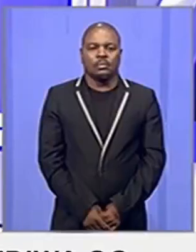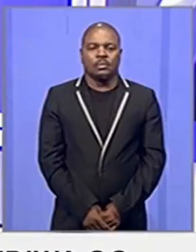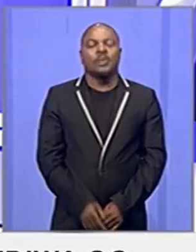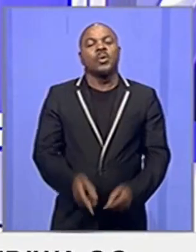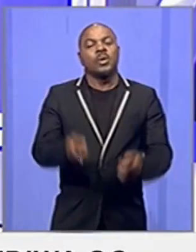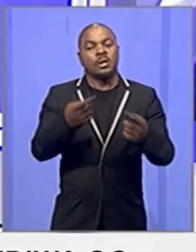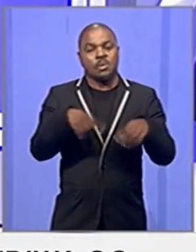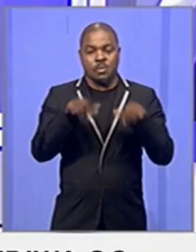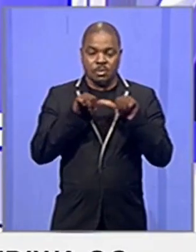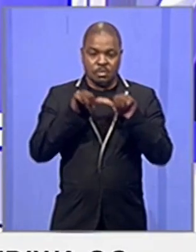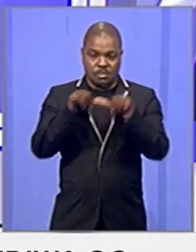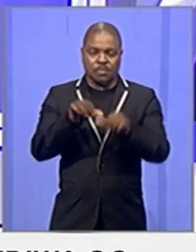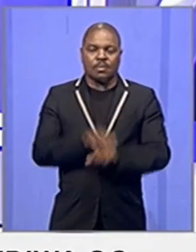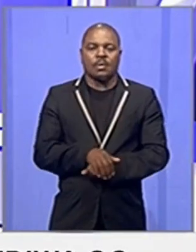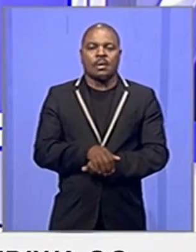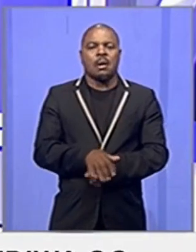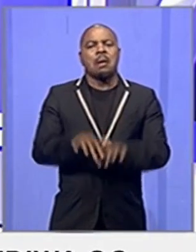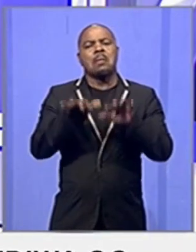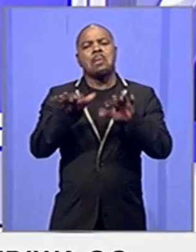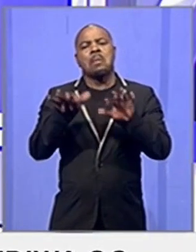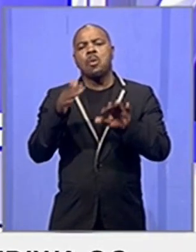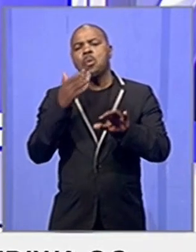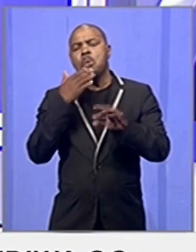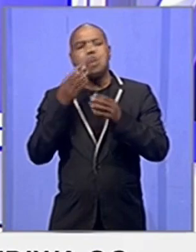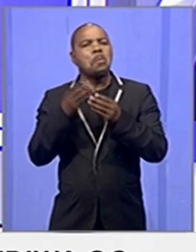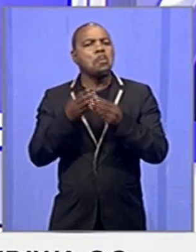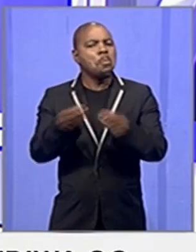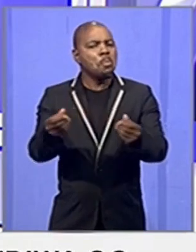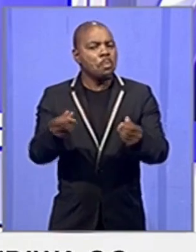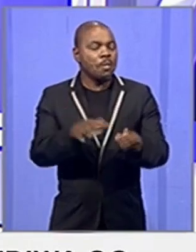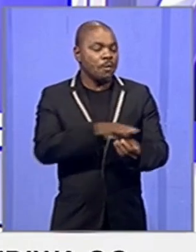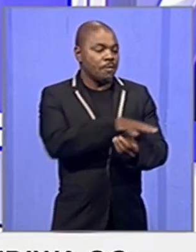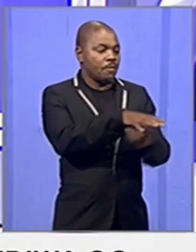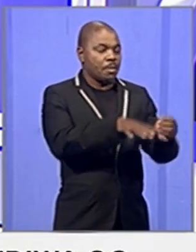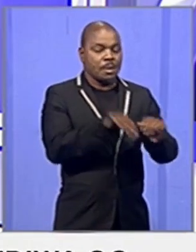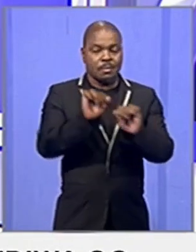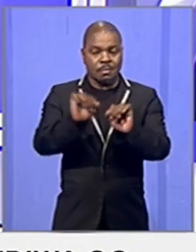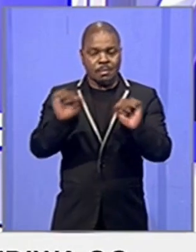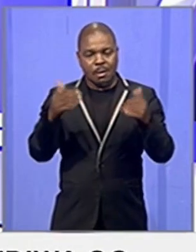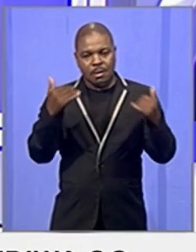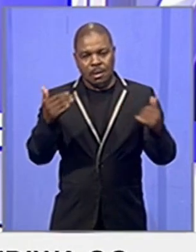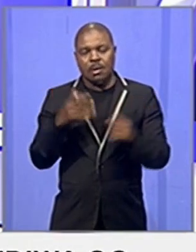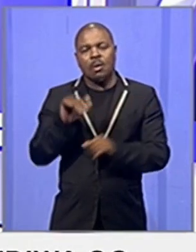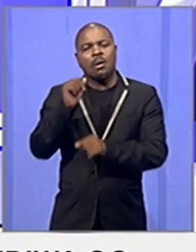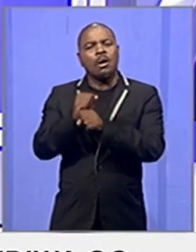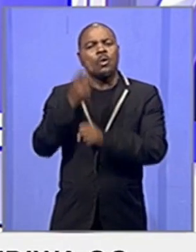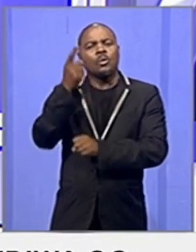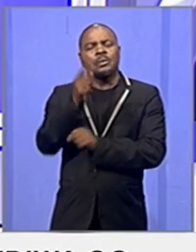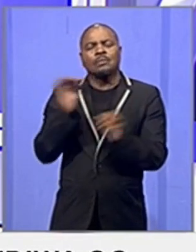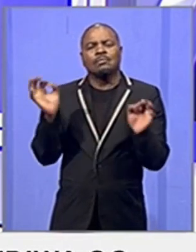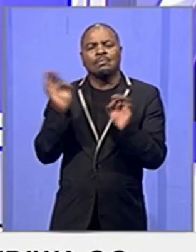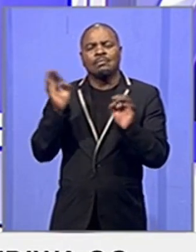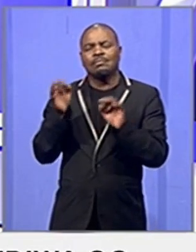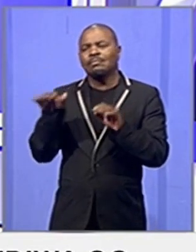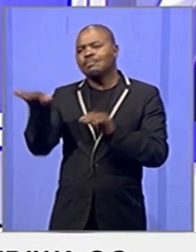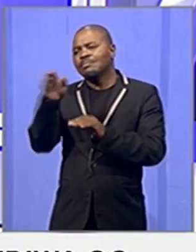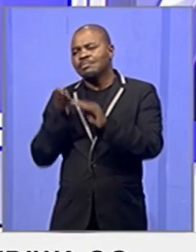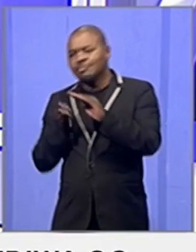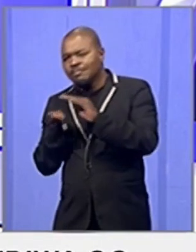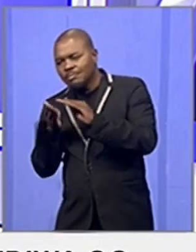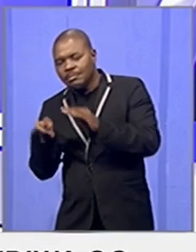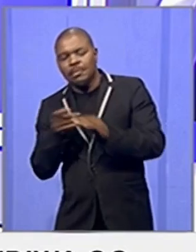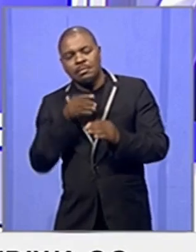Re gatela pele. Malapa ao ba masika ona a timetseng a simolotse go etela dimošara tsa Gauteng go thusa mo letsholopatong la